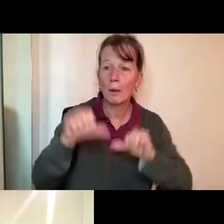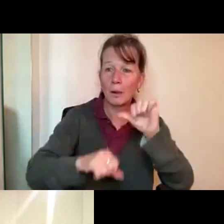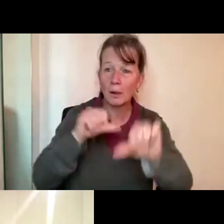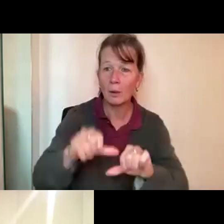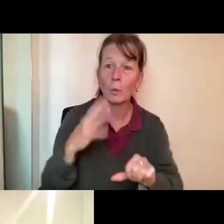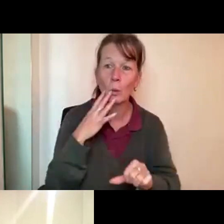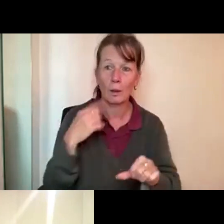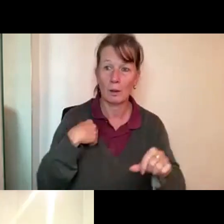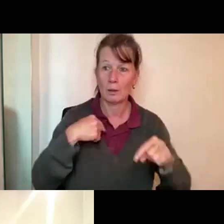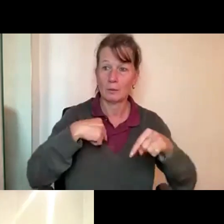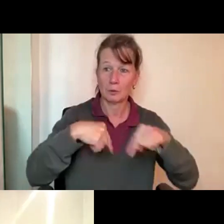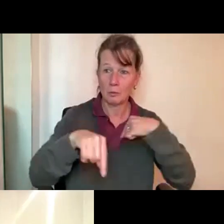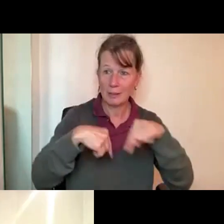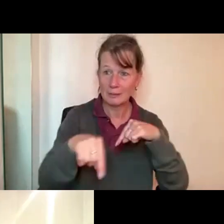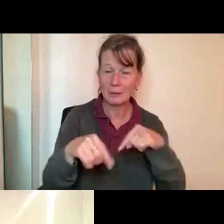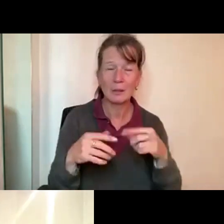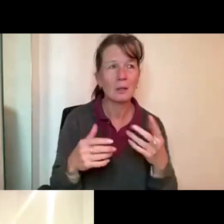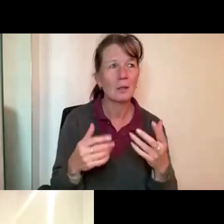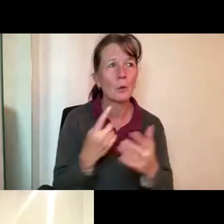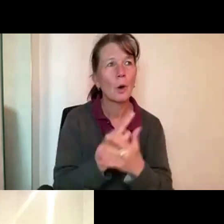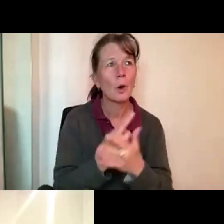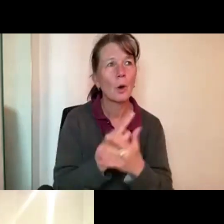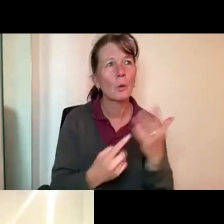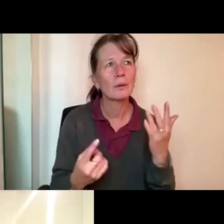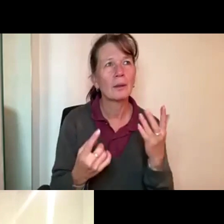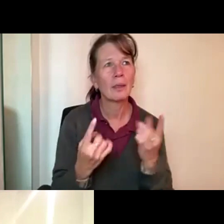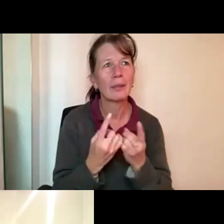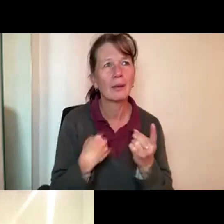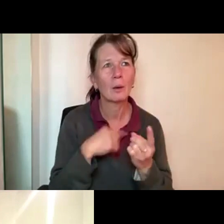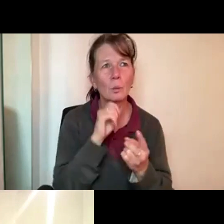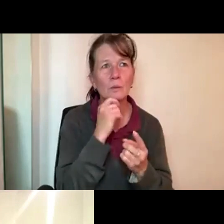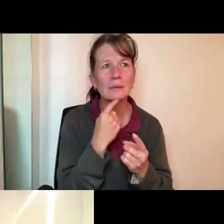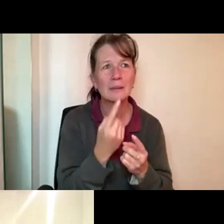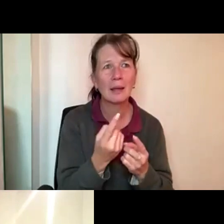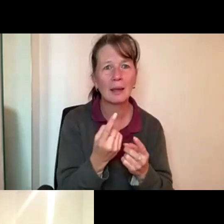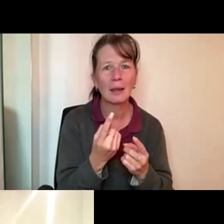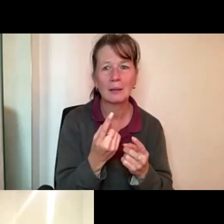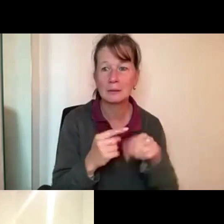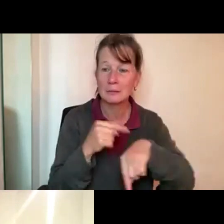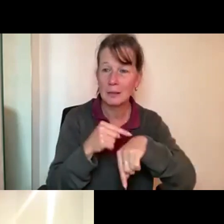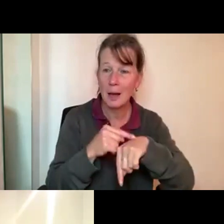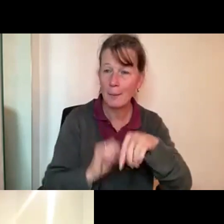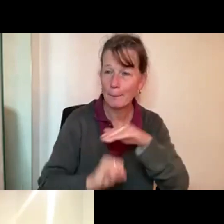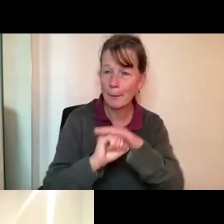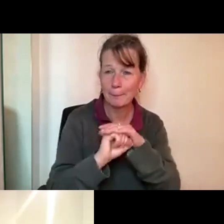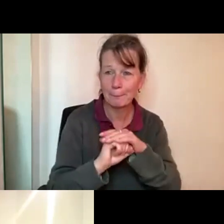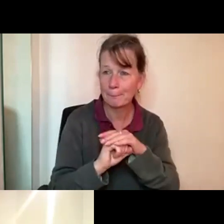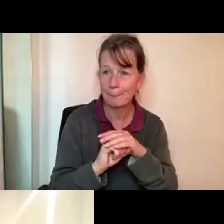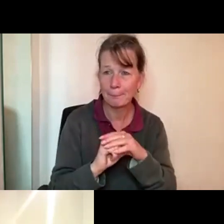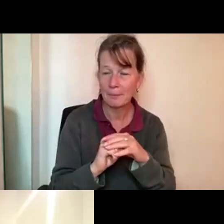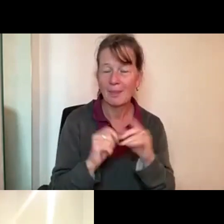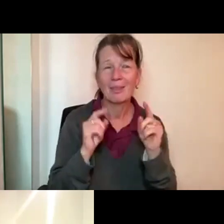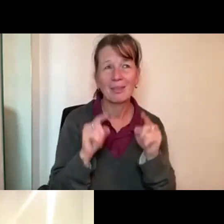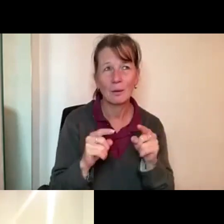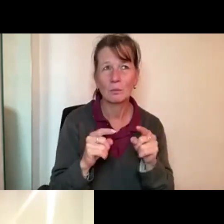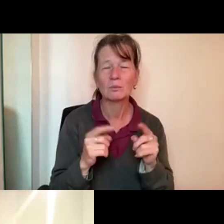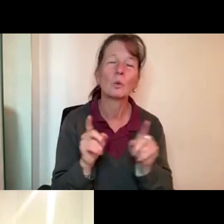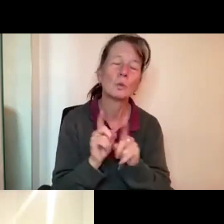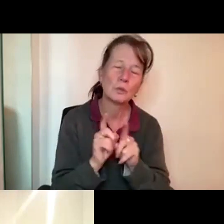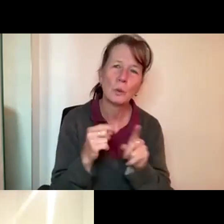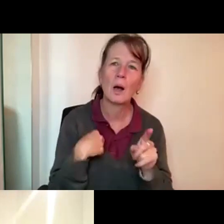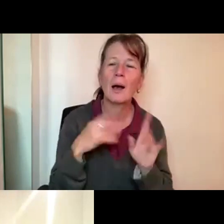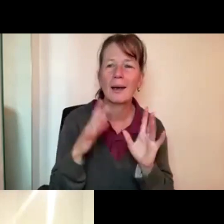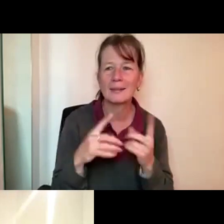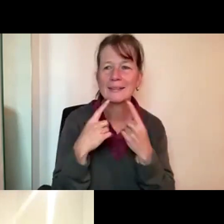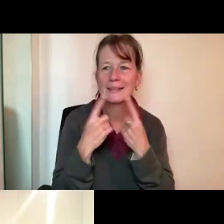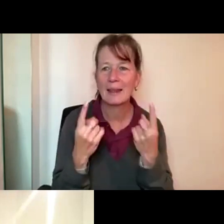director. I mean, the only really hard thing was the very, very limited time we had. I think that was and also I have to say that